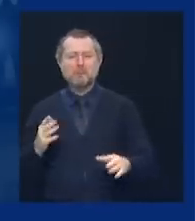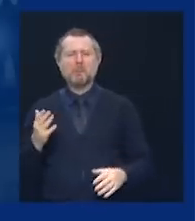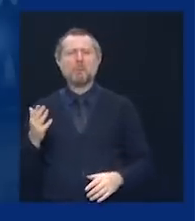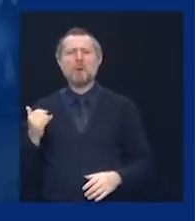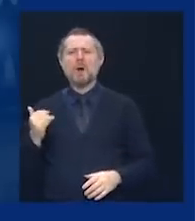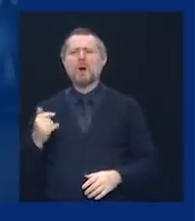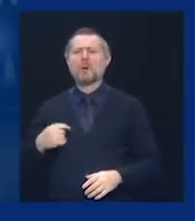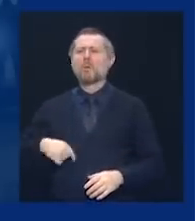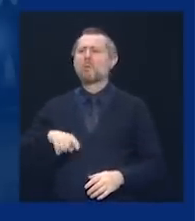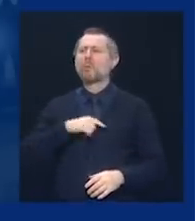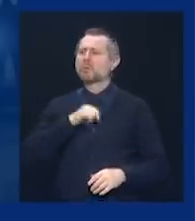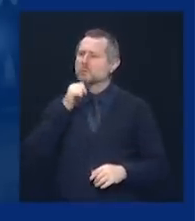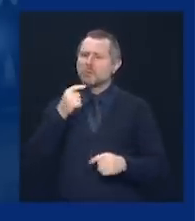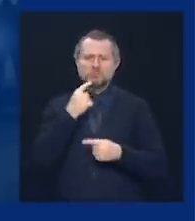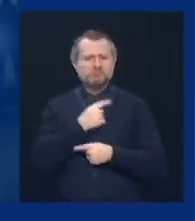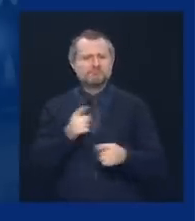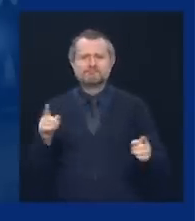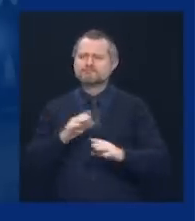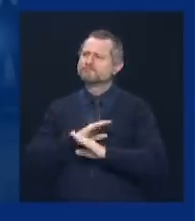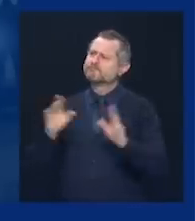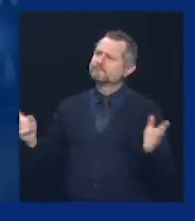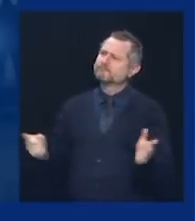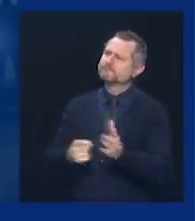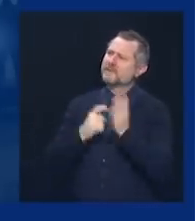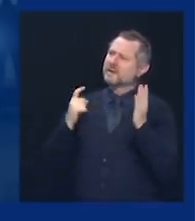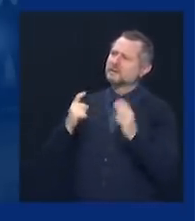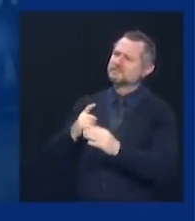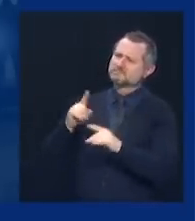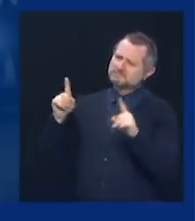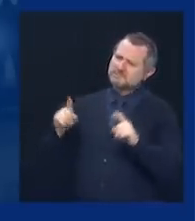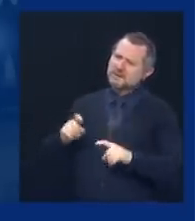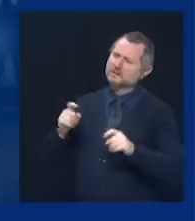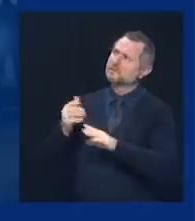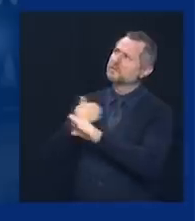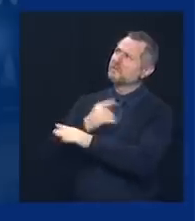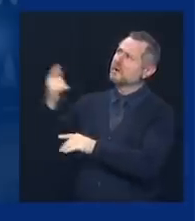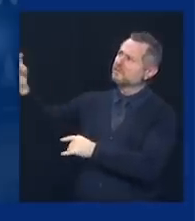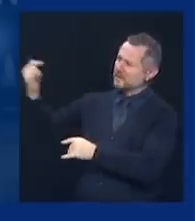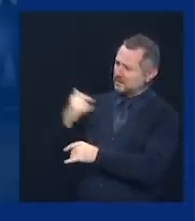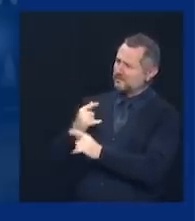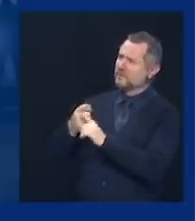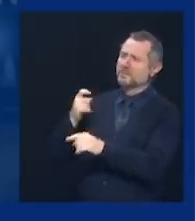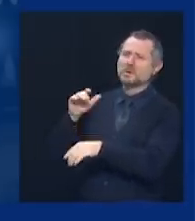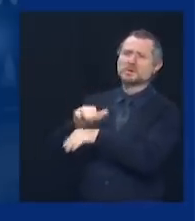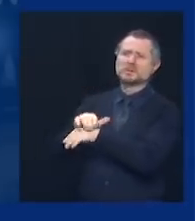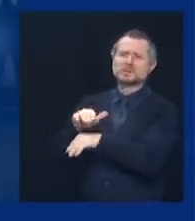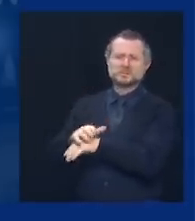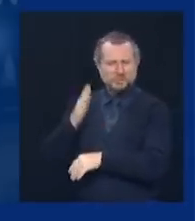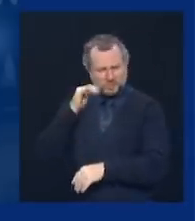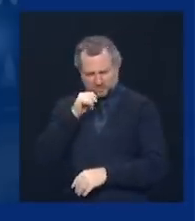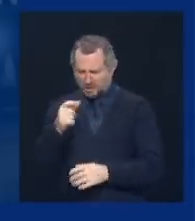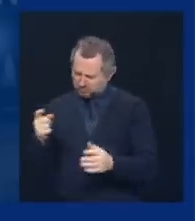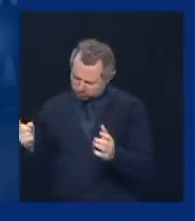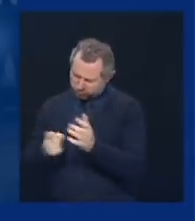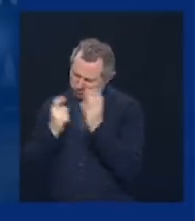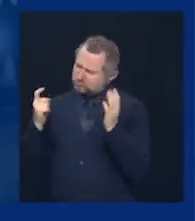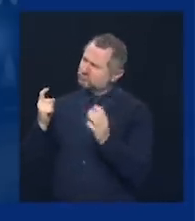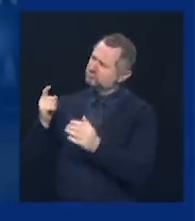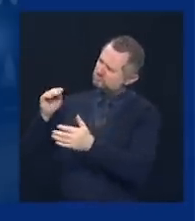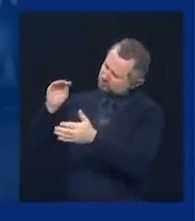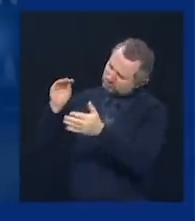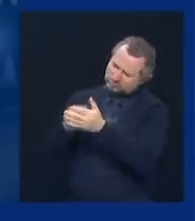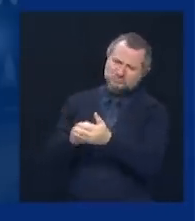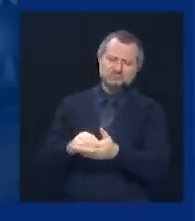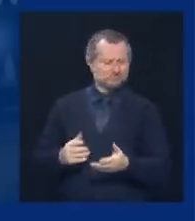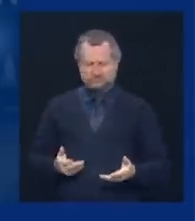saying test the travelers in the UK before they get on a plane? Why aren't we